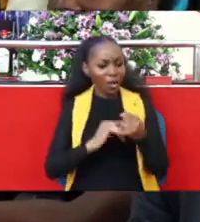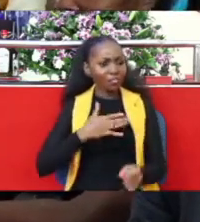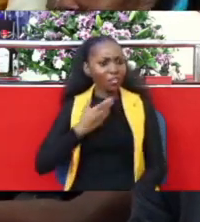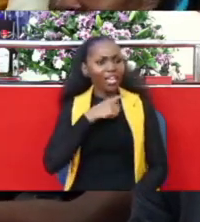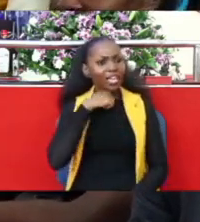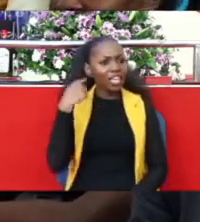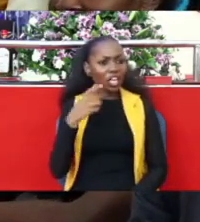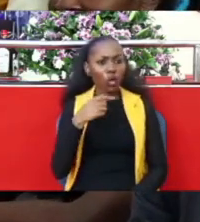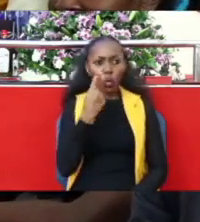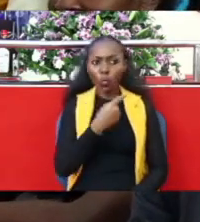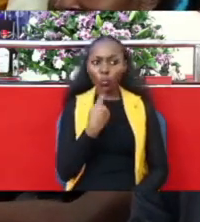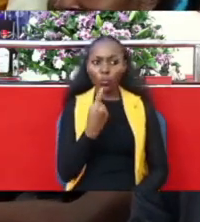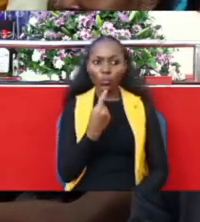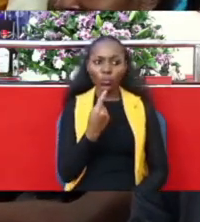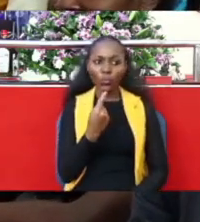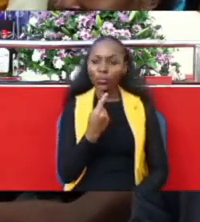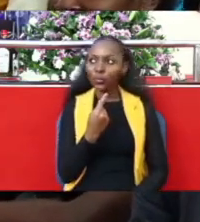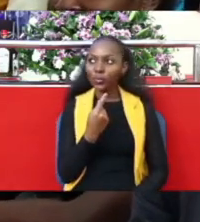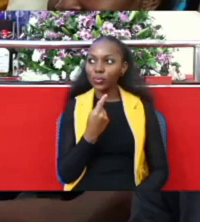wondered whose neck is my wife cutting.